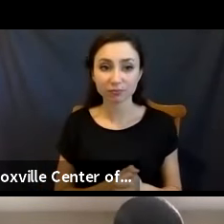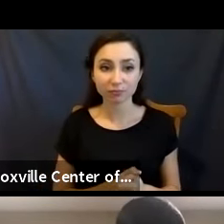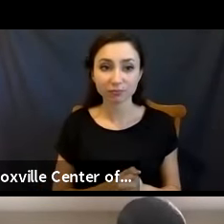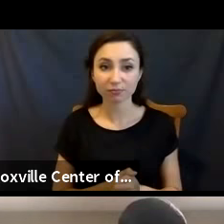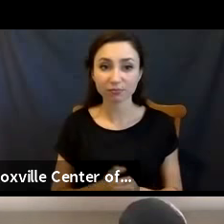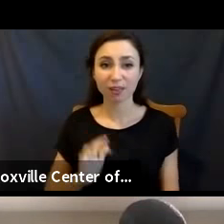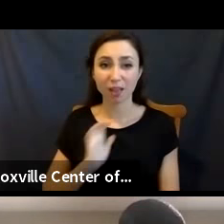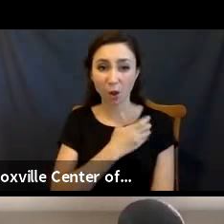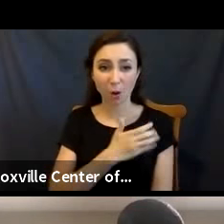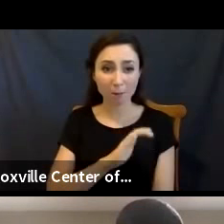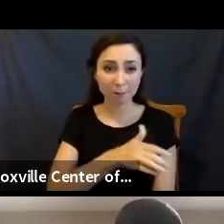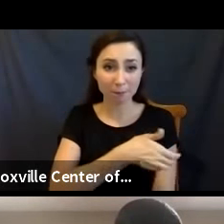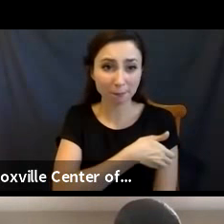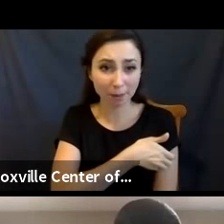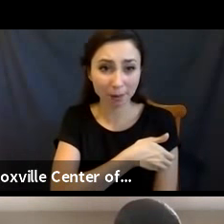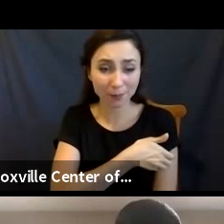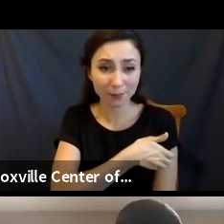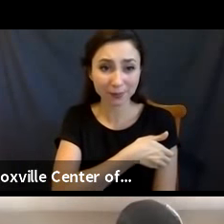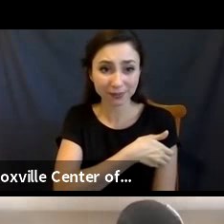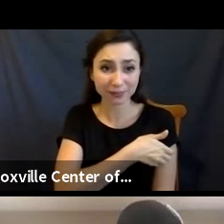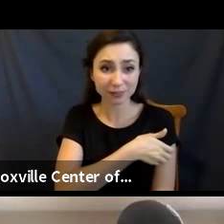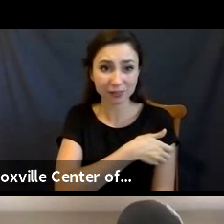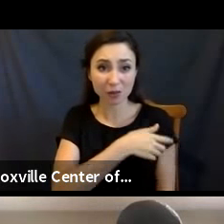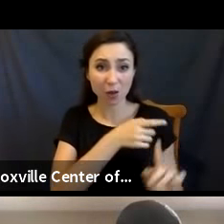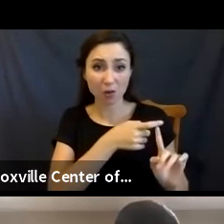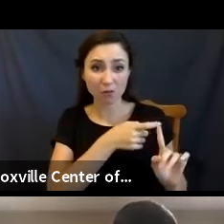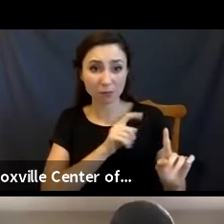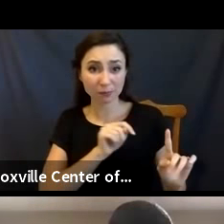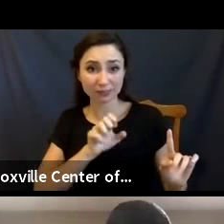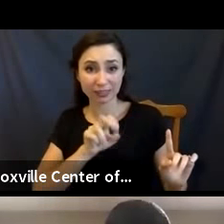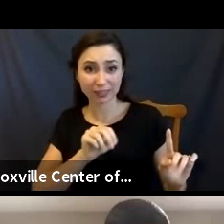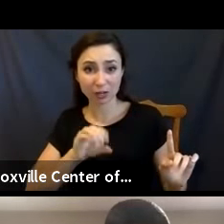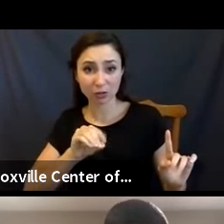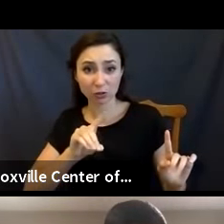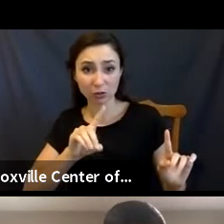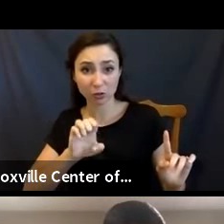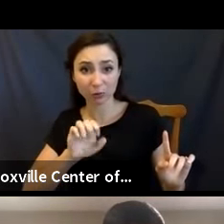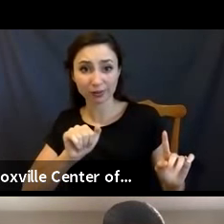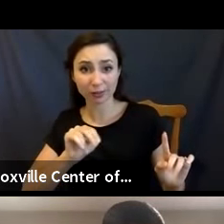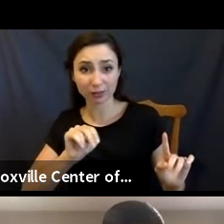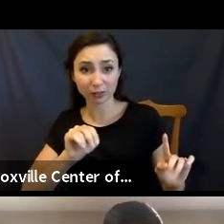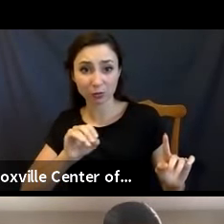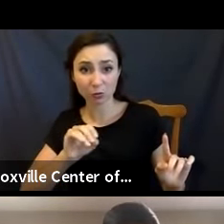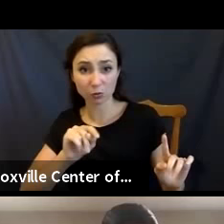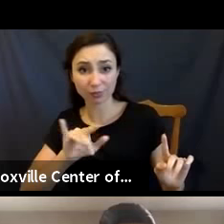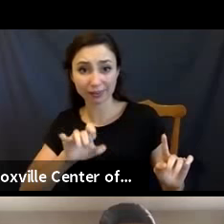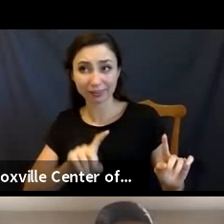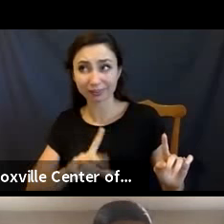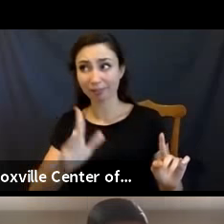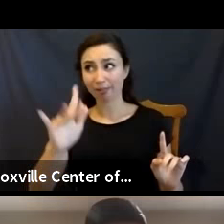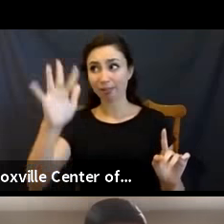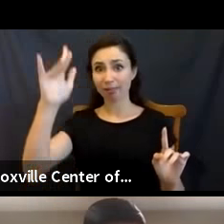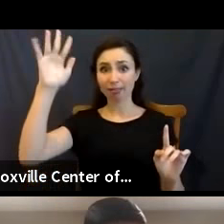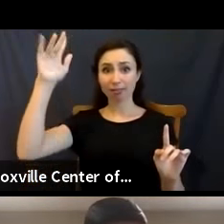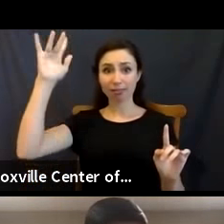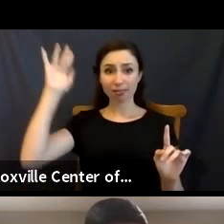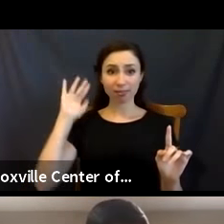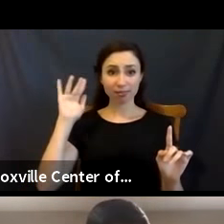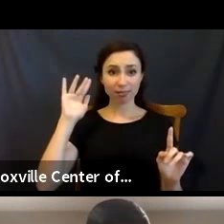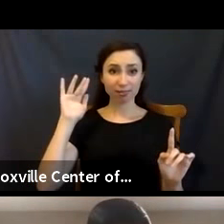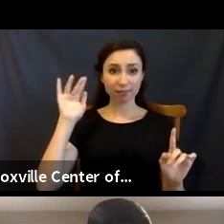powers are derived from Tennessee Code Annotated that dates back to 1985, probably during